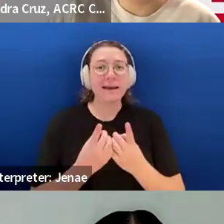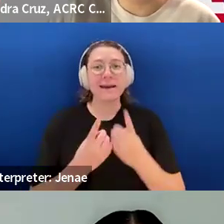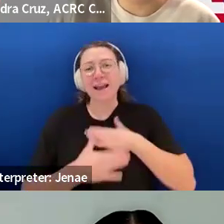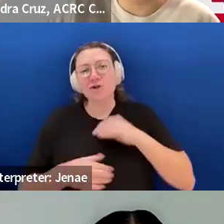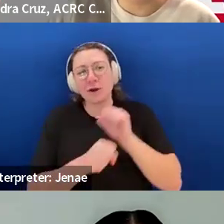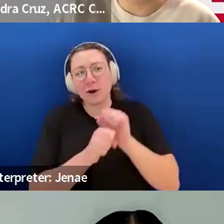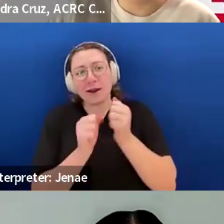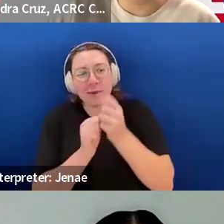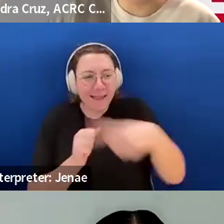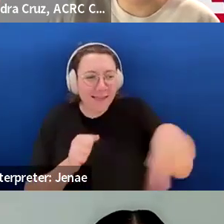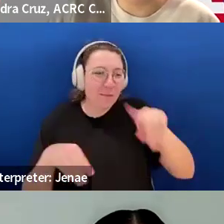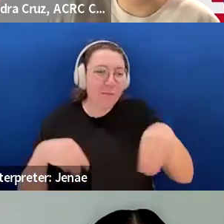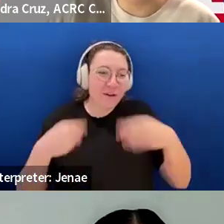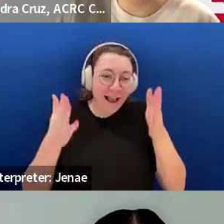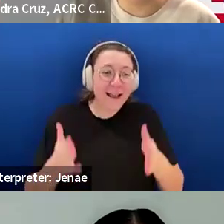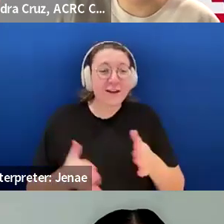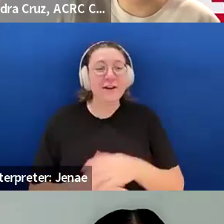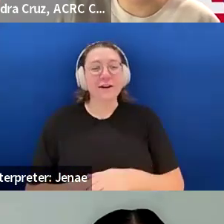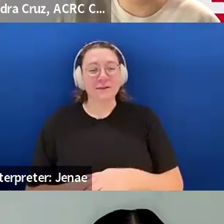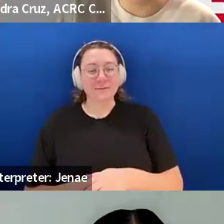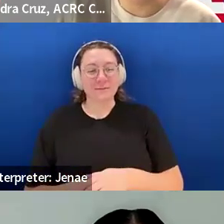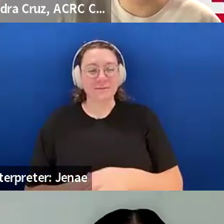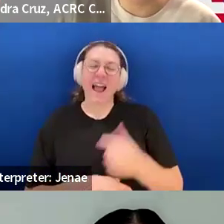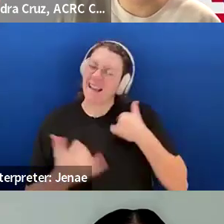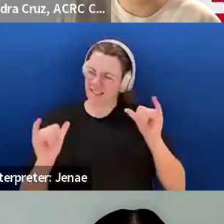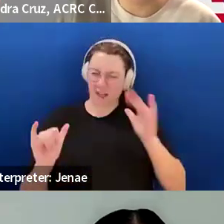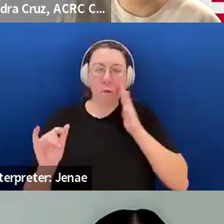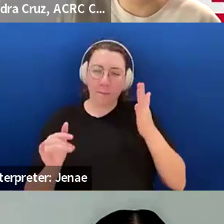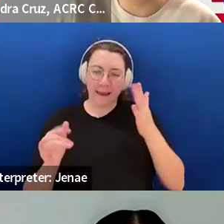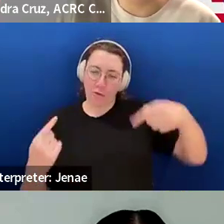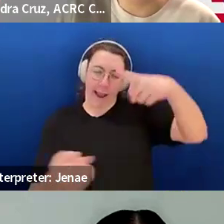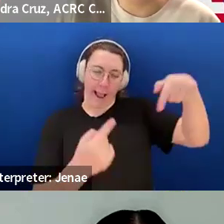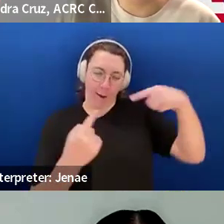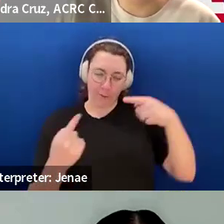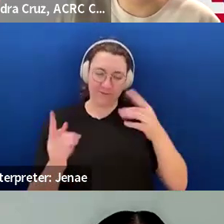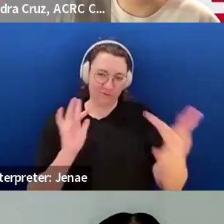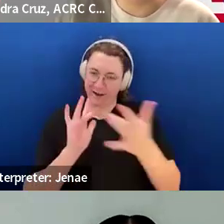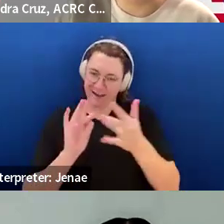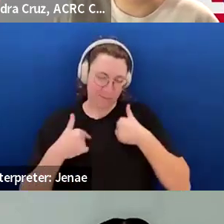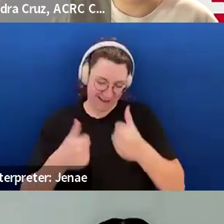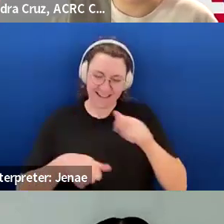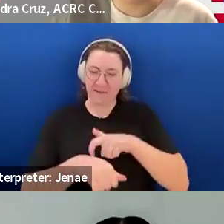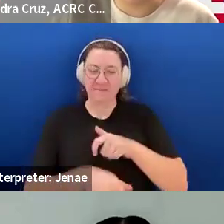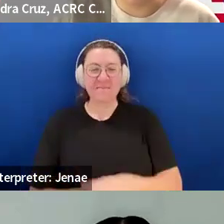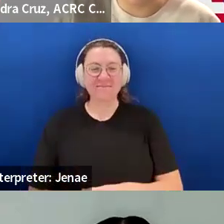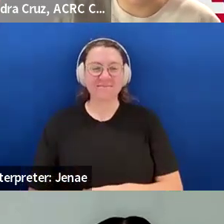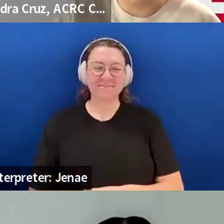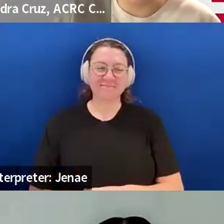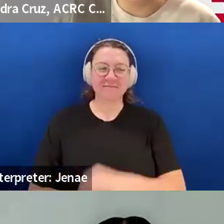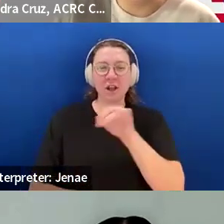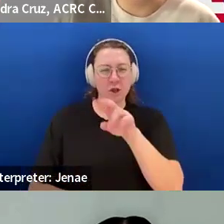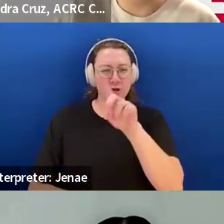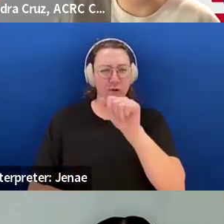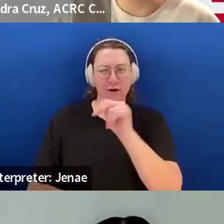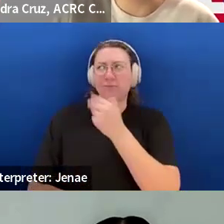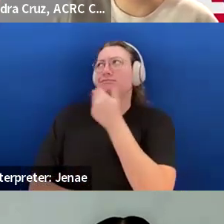of you providers. So, but I'll still be around, so you can always reach out to me. Thank you so much, Jason. Yes,